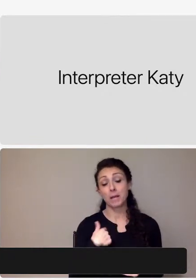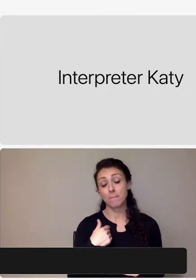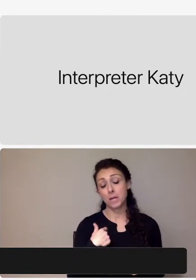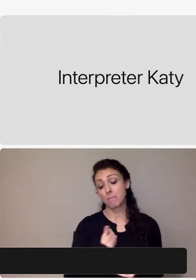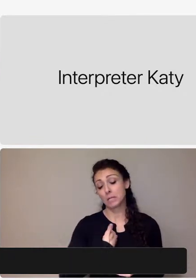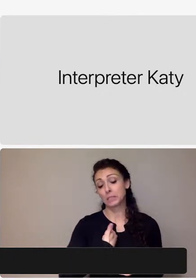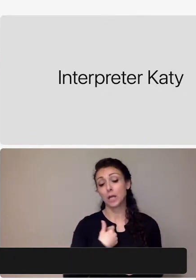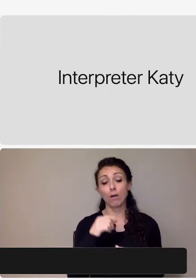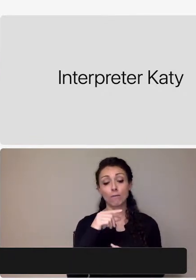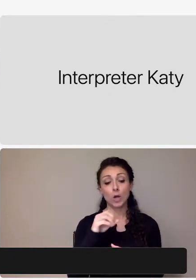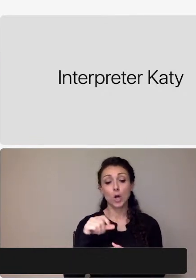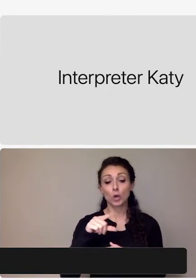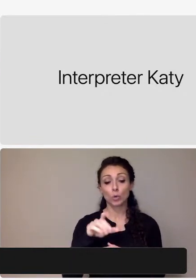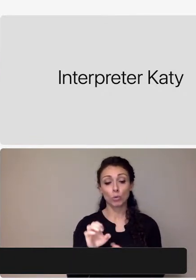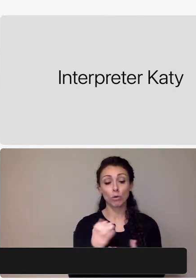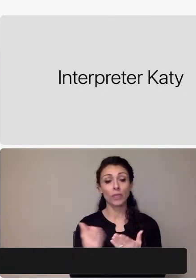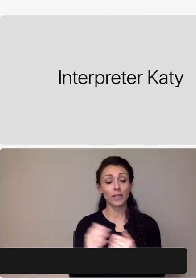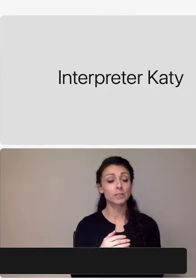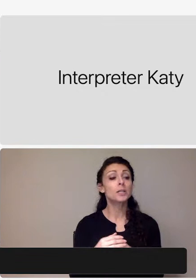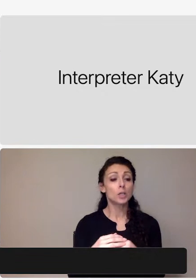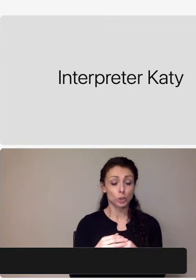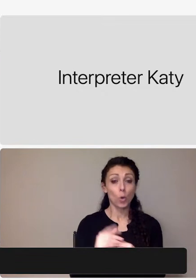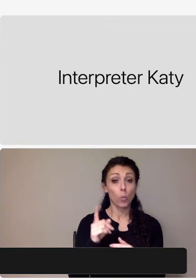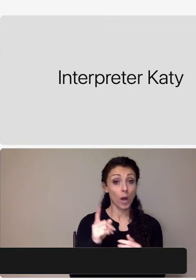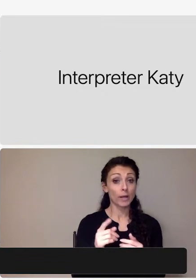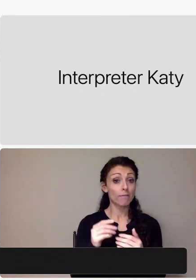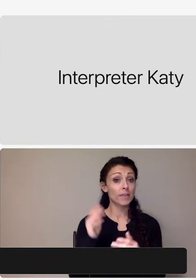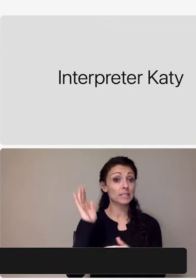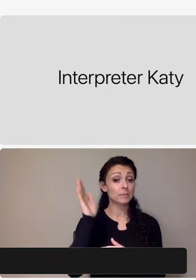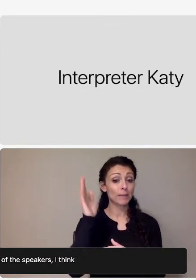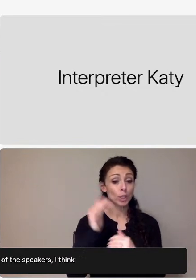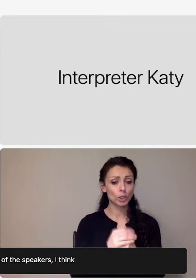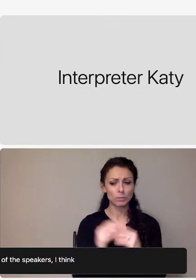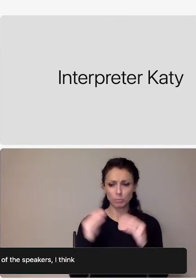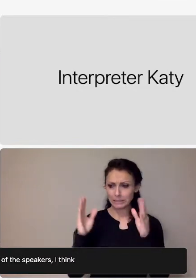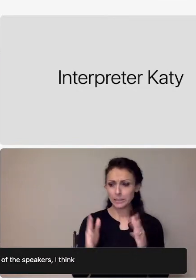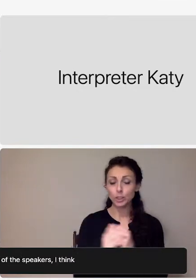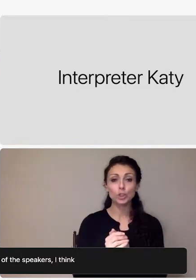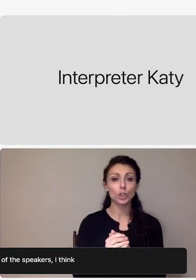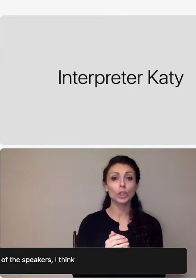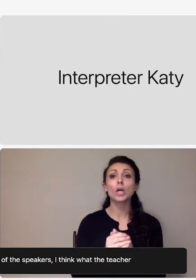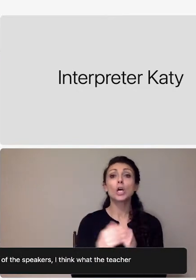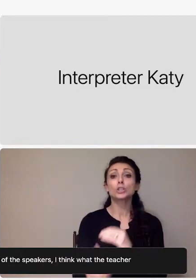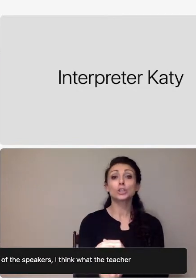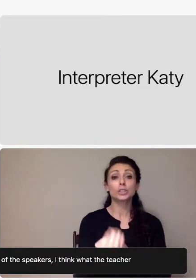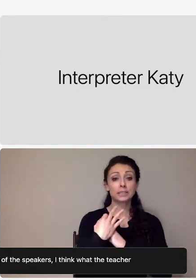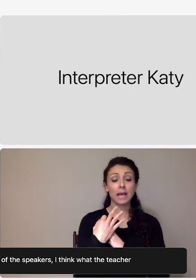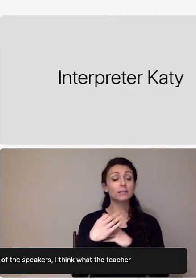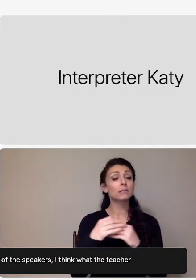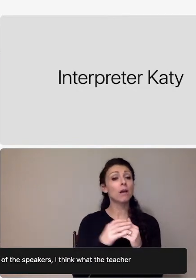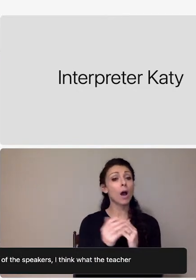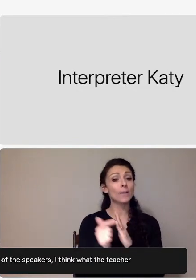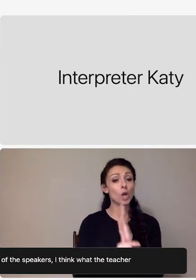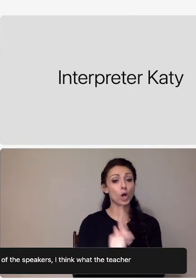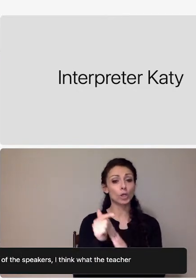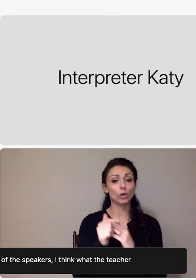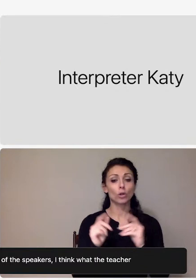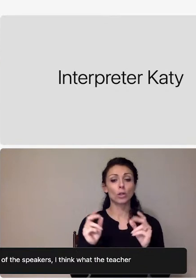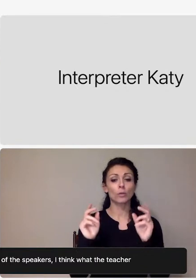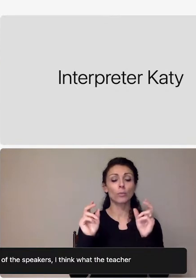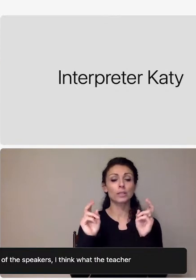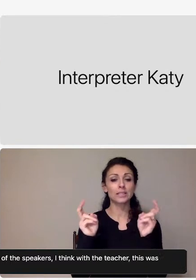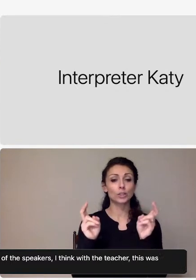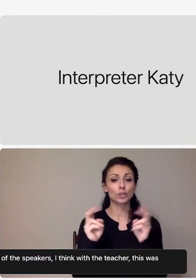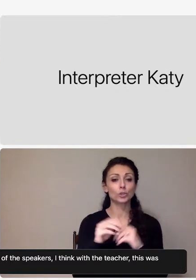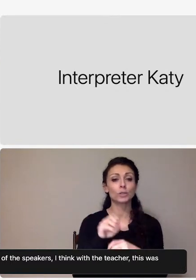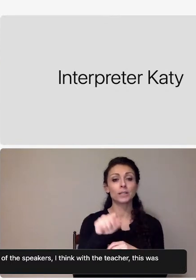uh with respect to this article we received from one of the speakers i think was a teacher um this was issued on september 21st